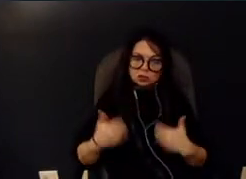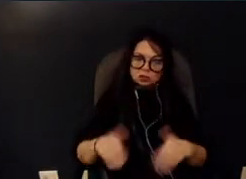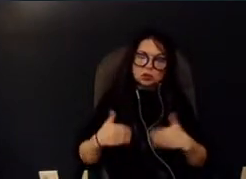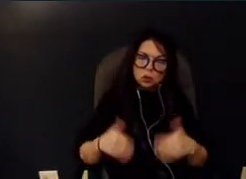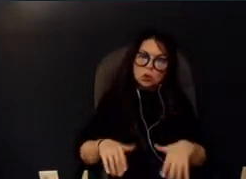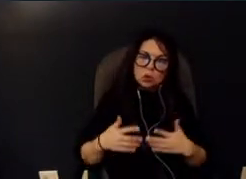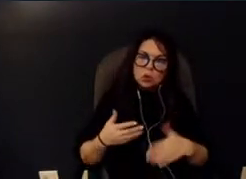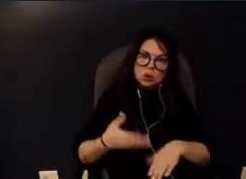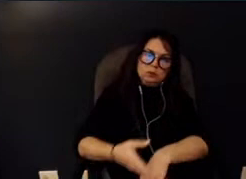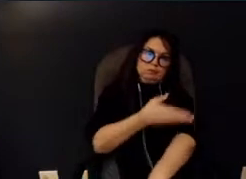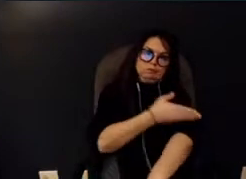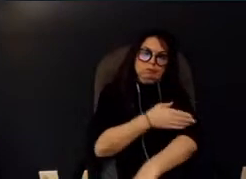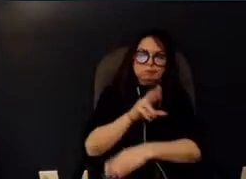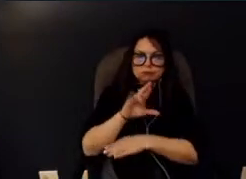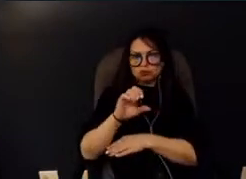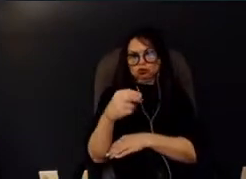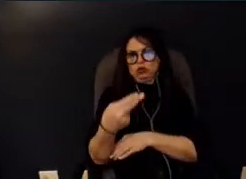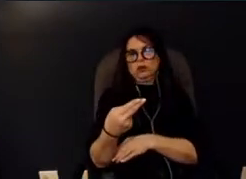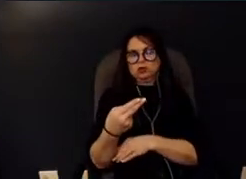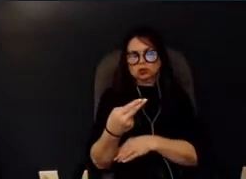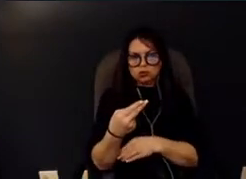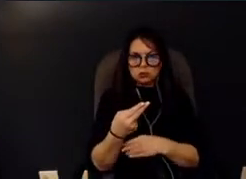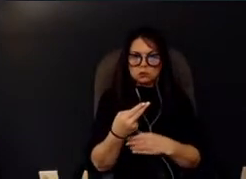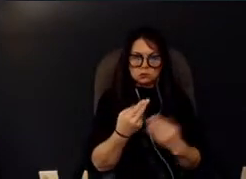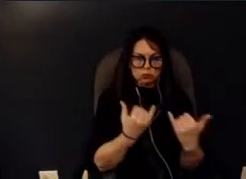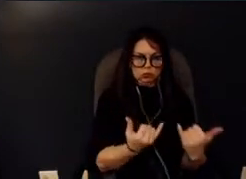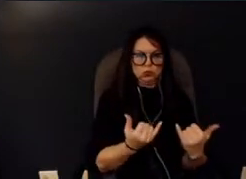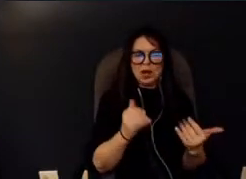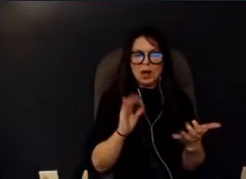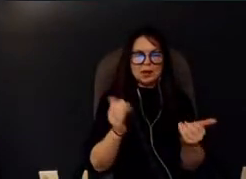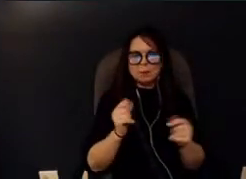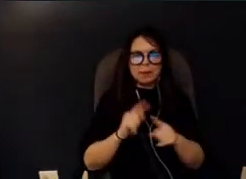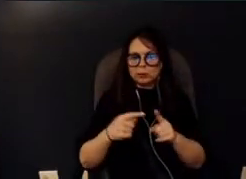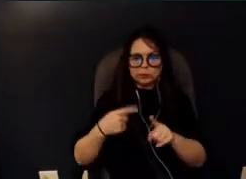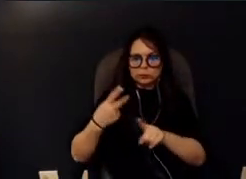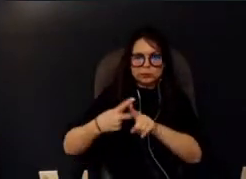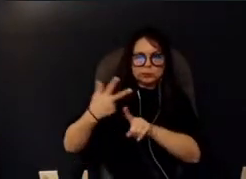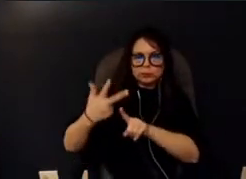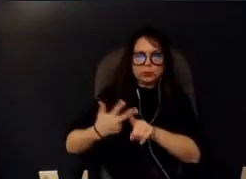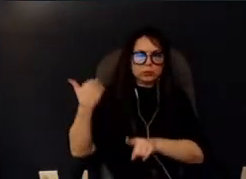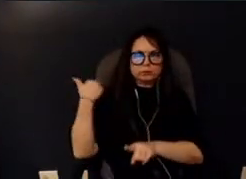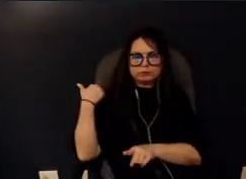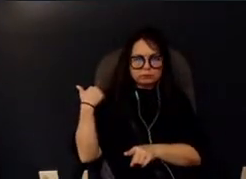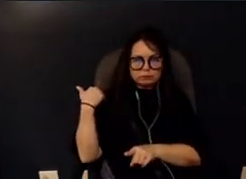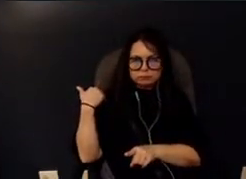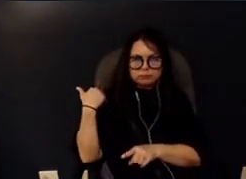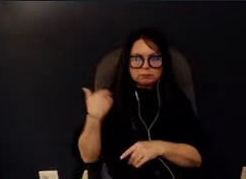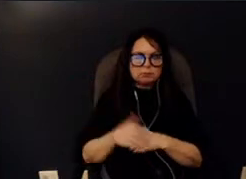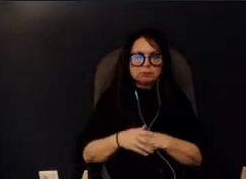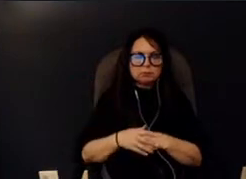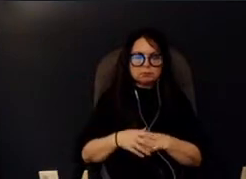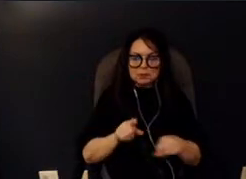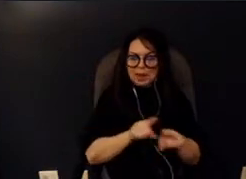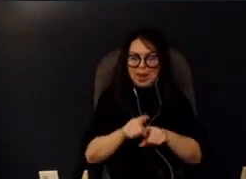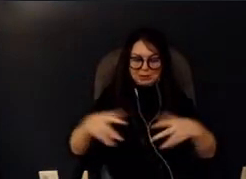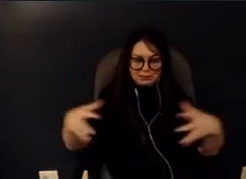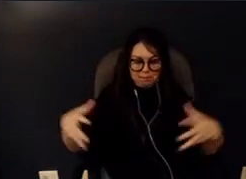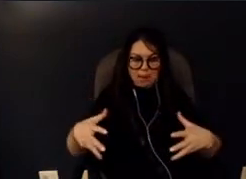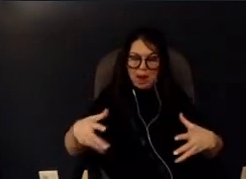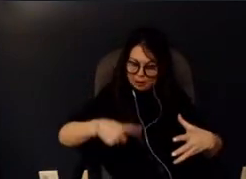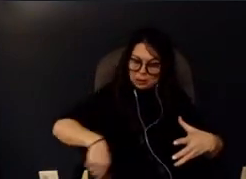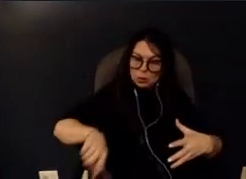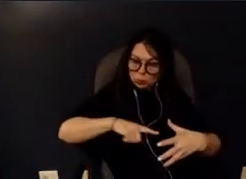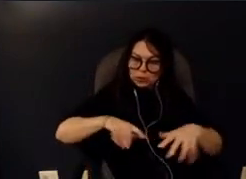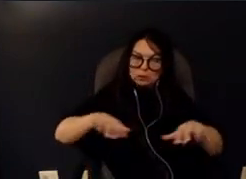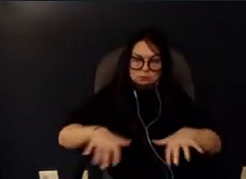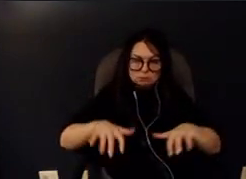today than it was, you know, a couple of months ago. And I think we as a body are doing that work that we said we were going to